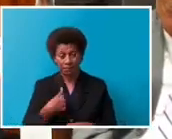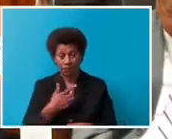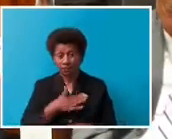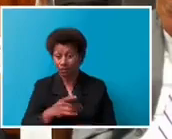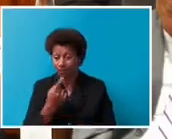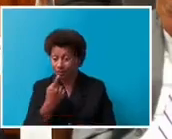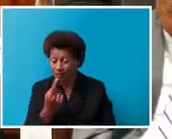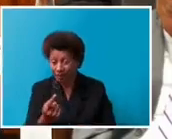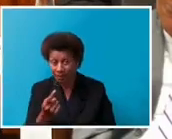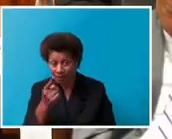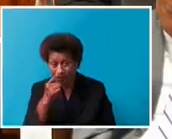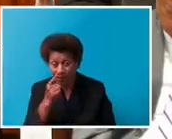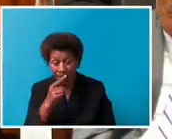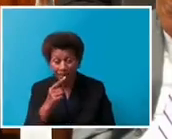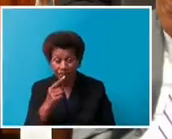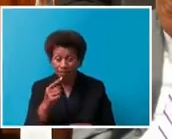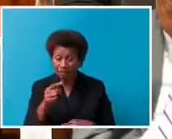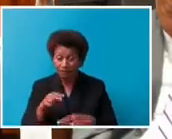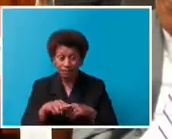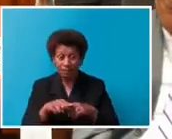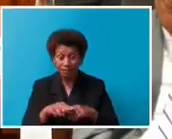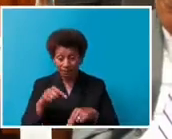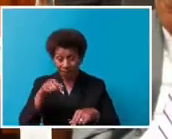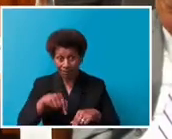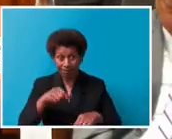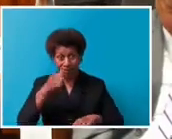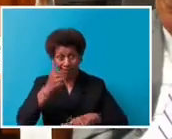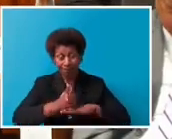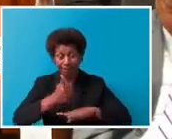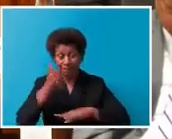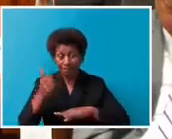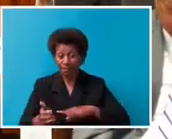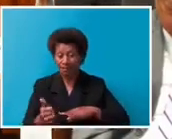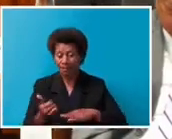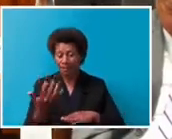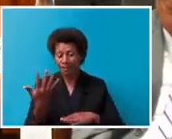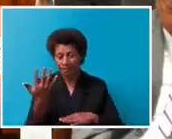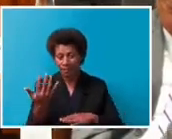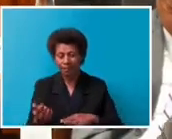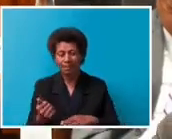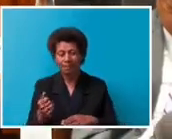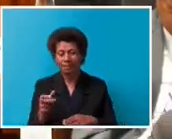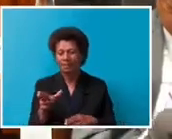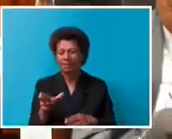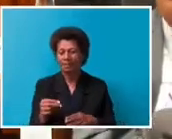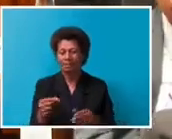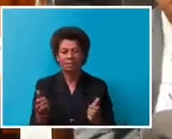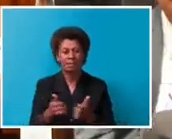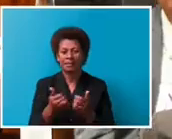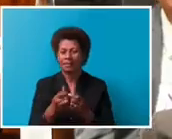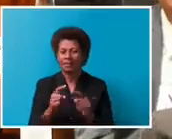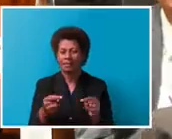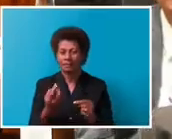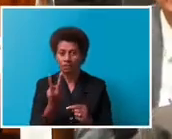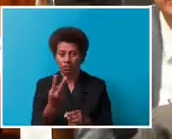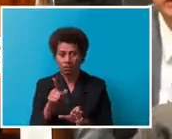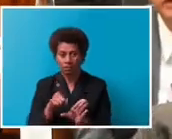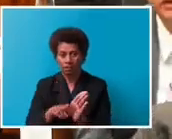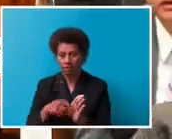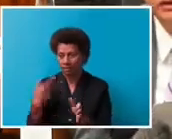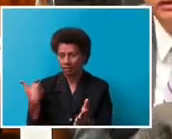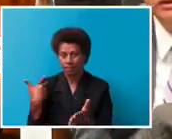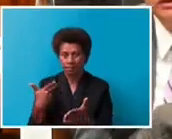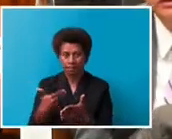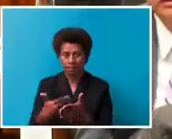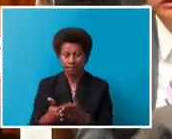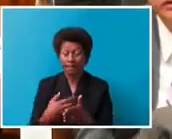people of Fiji that this government has done a lot in the last 2 years, Mr. Speaker. There is a lot